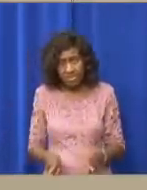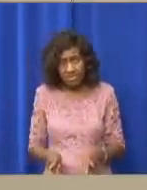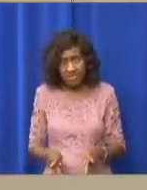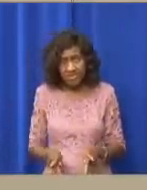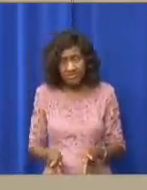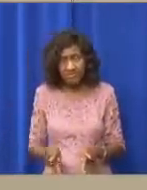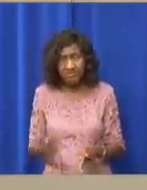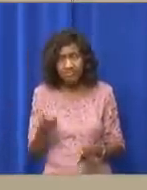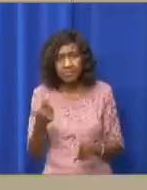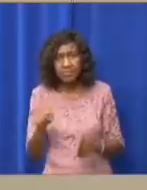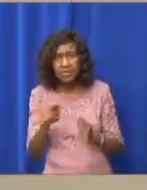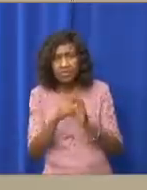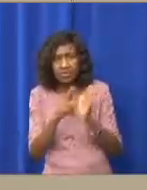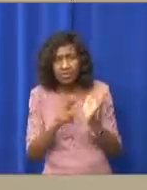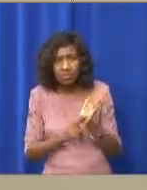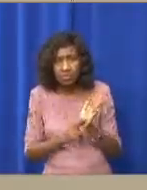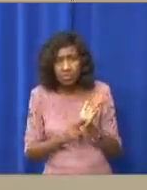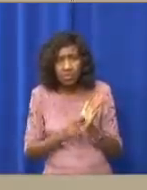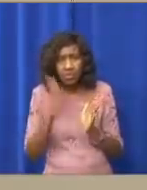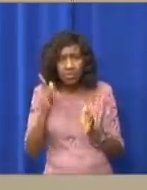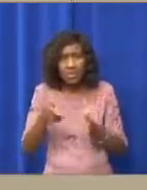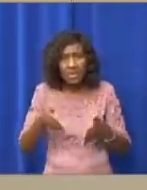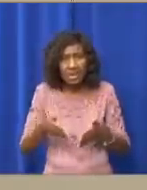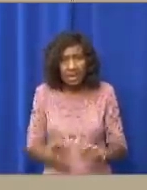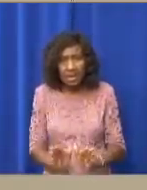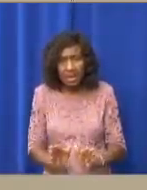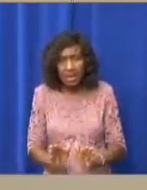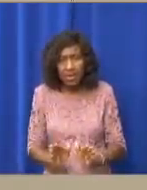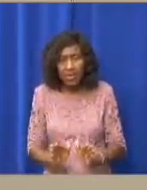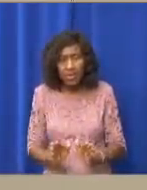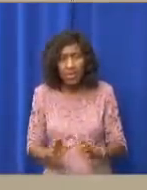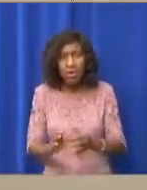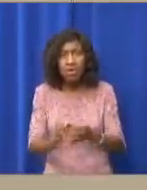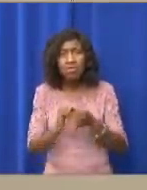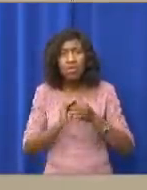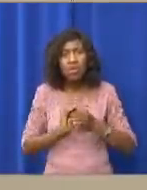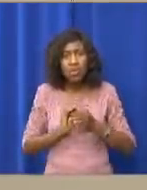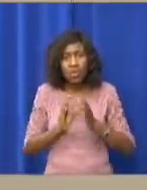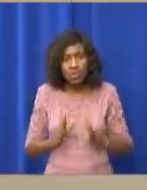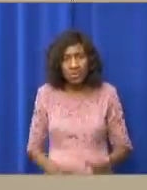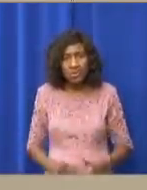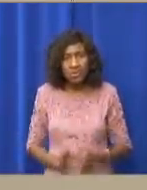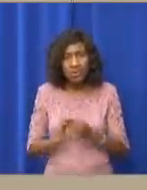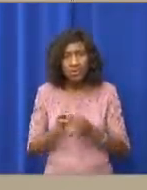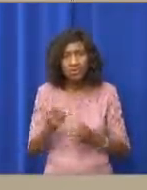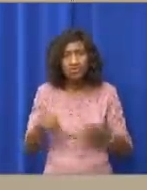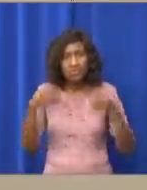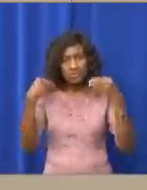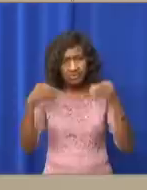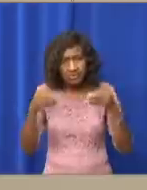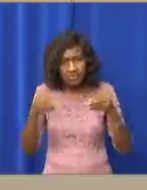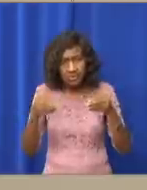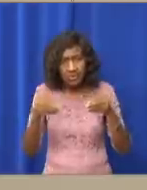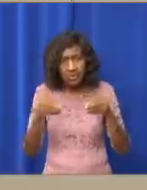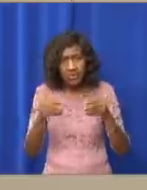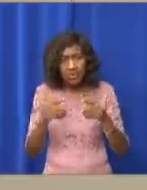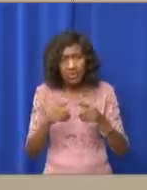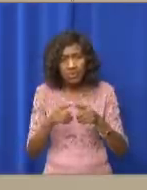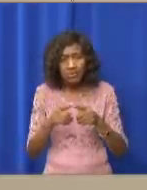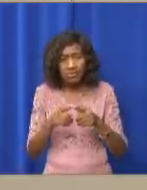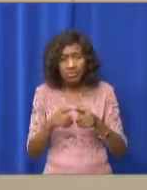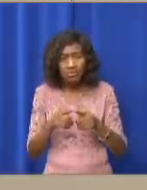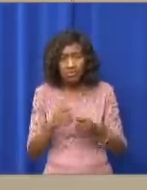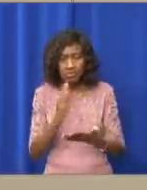the regulations will permit the proprietor of the establishment to deny